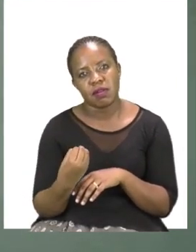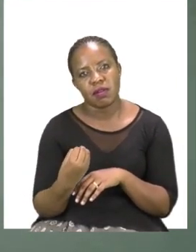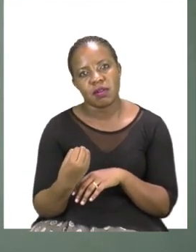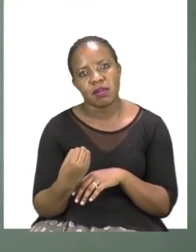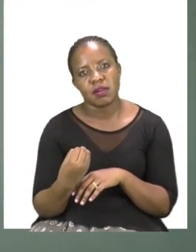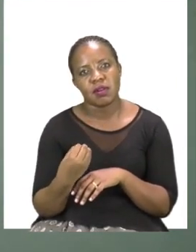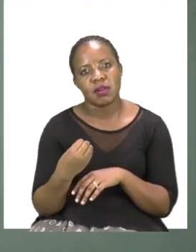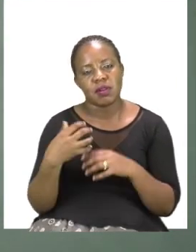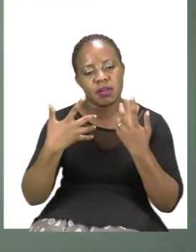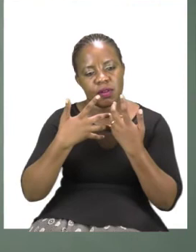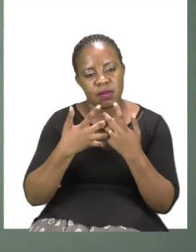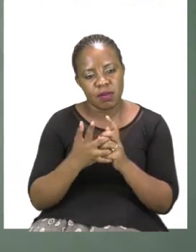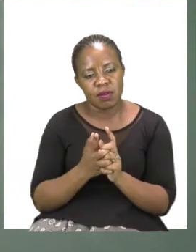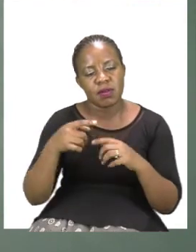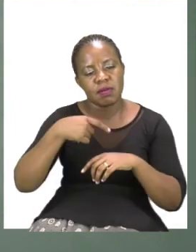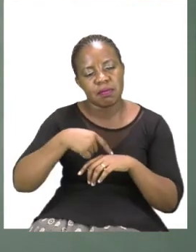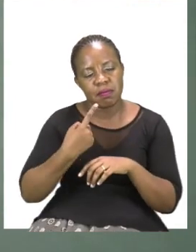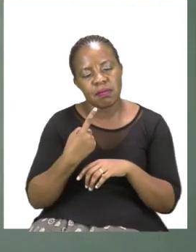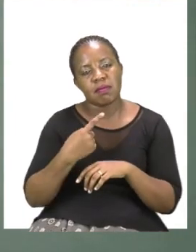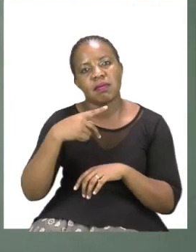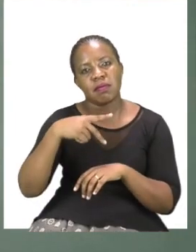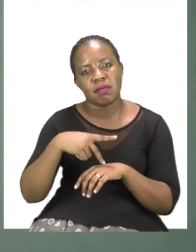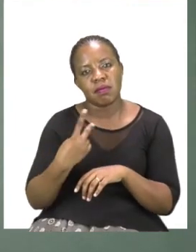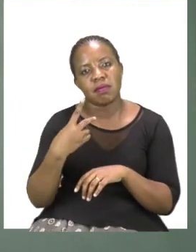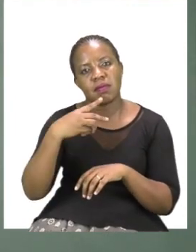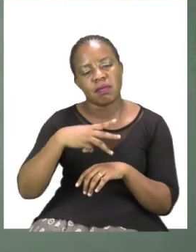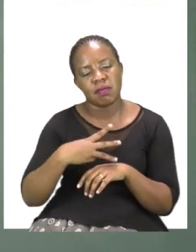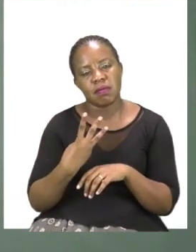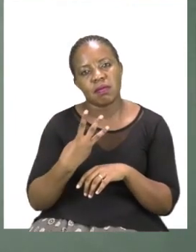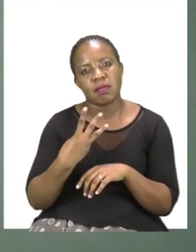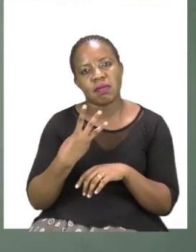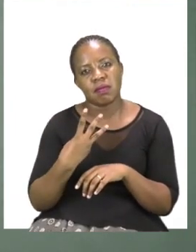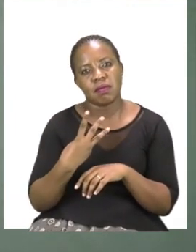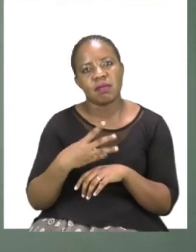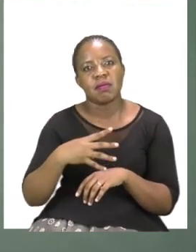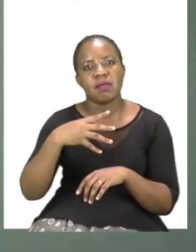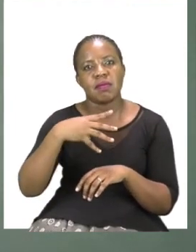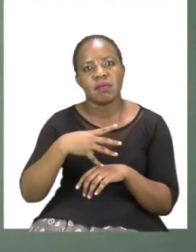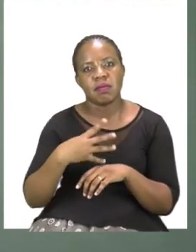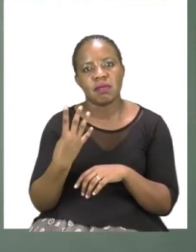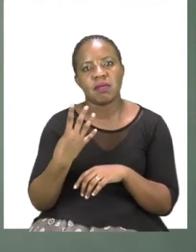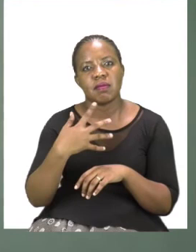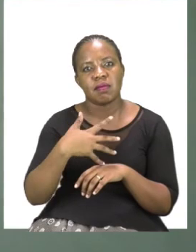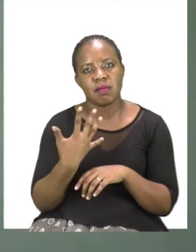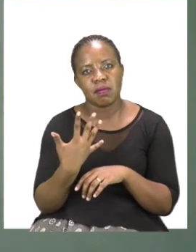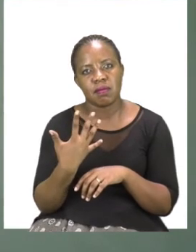Saturday. Sunday, Monday, Tuesday, Wednesday,